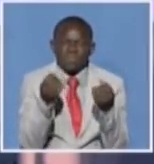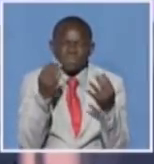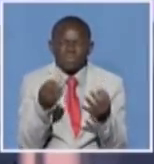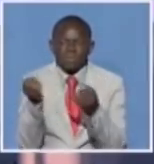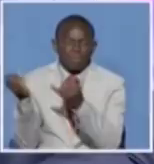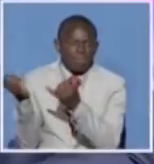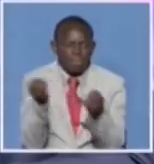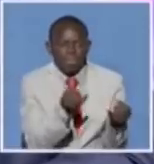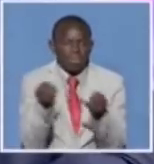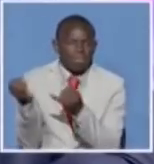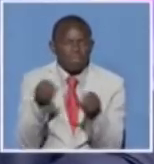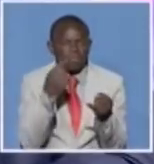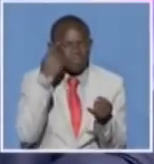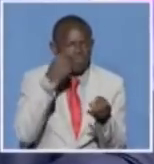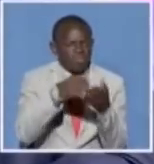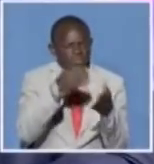Well,